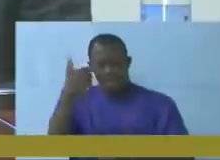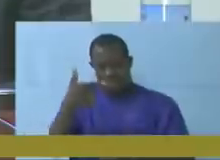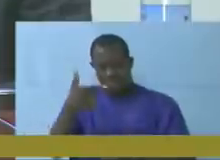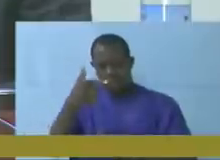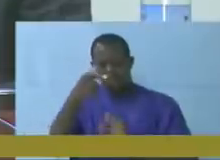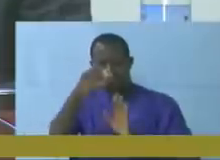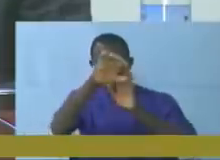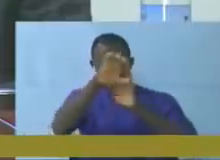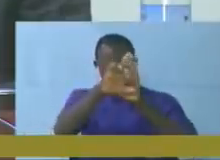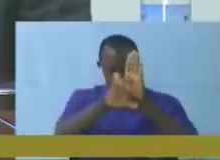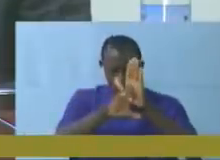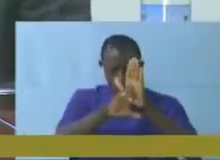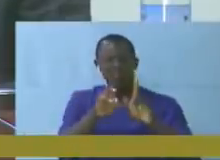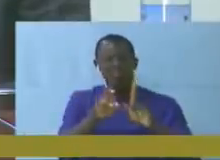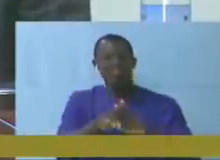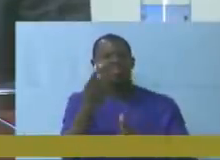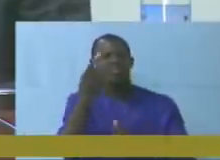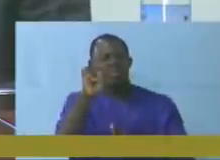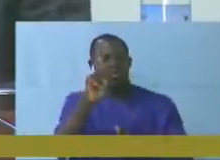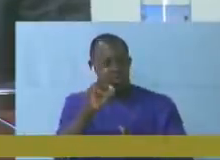First, to look into